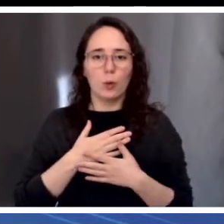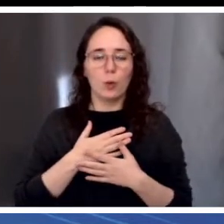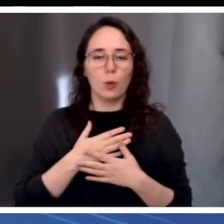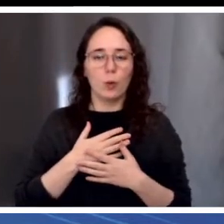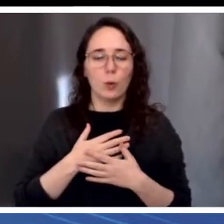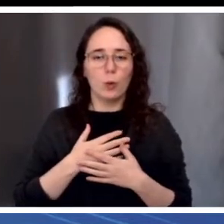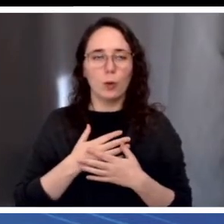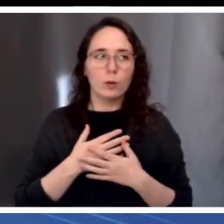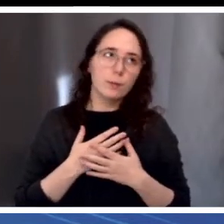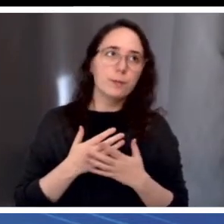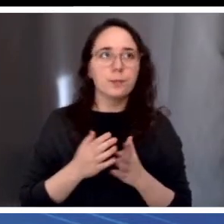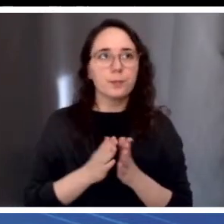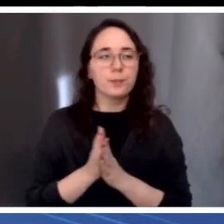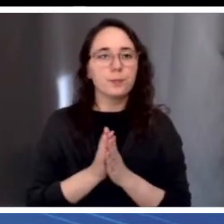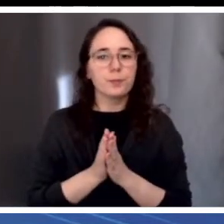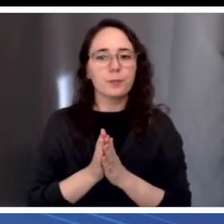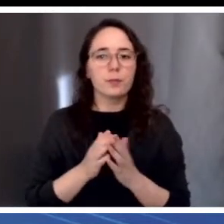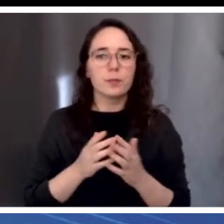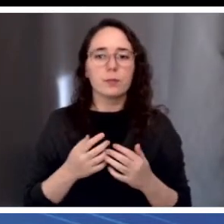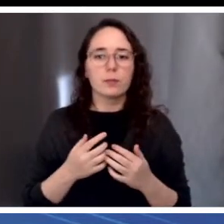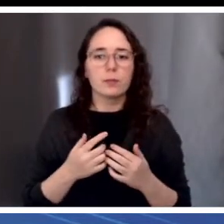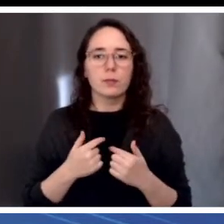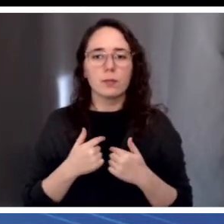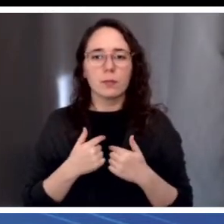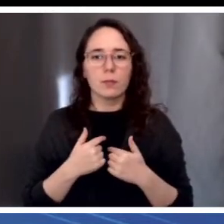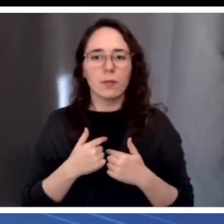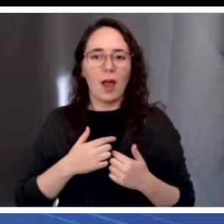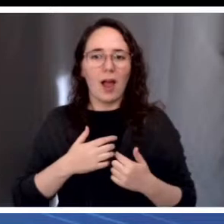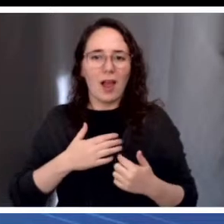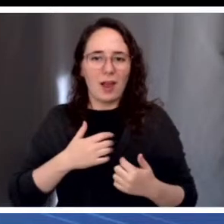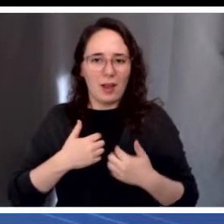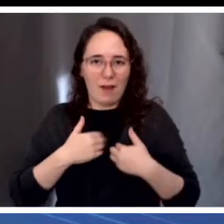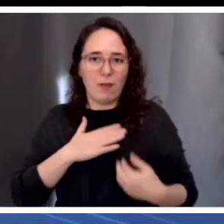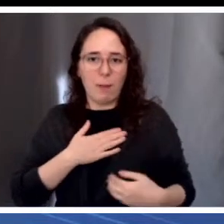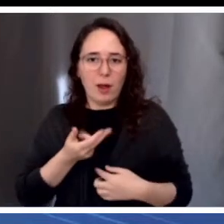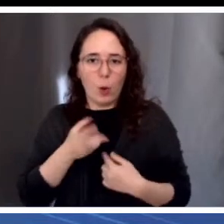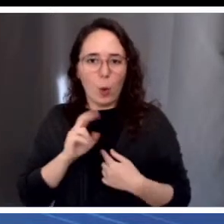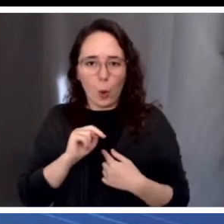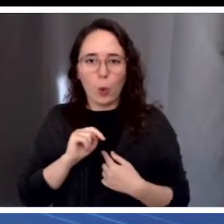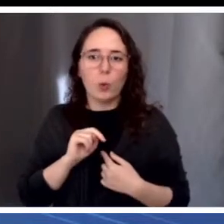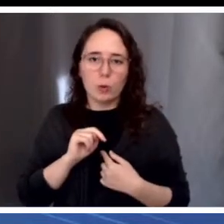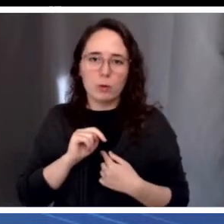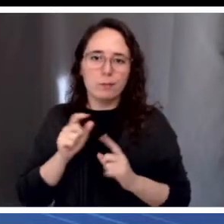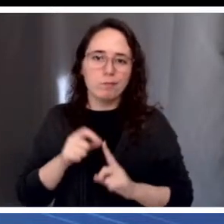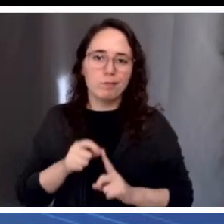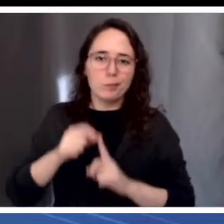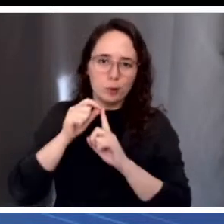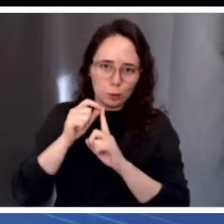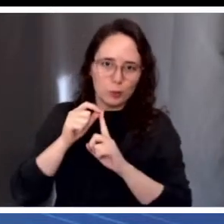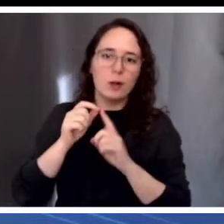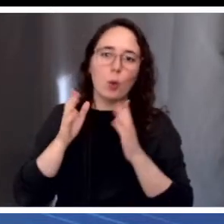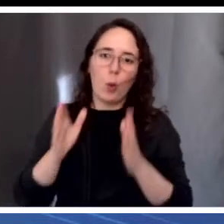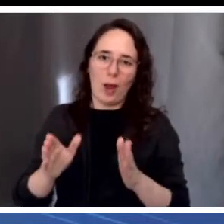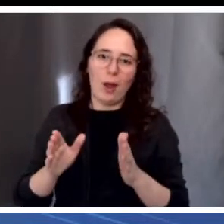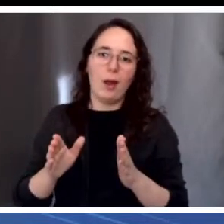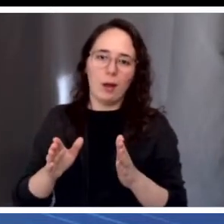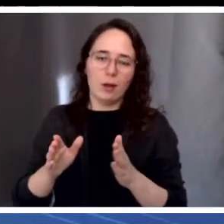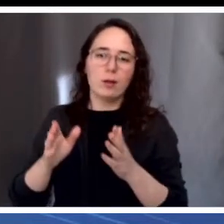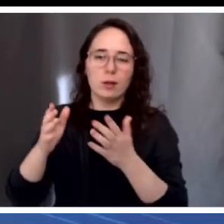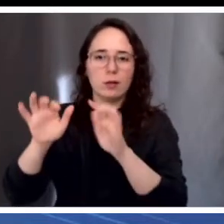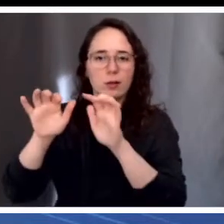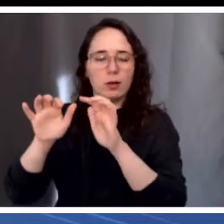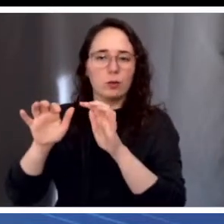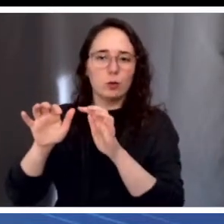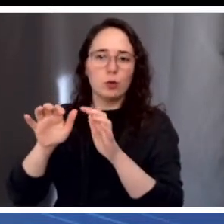execute. It's sort of my own signature tone. And I prefer to work on certain content than